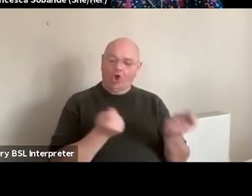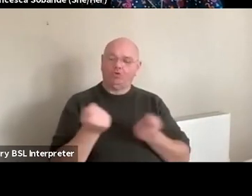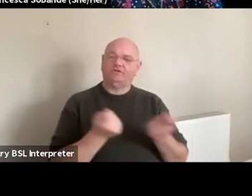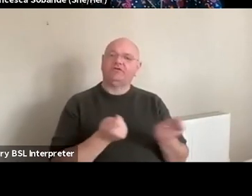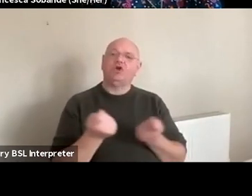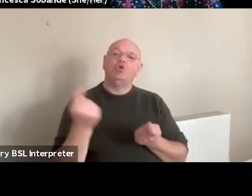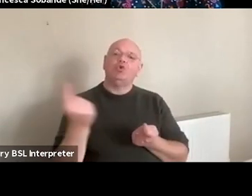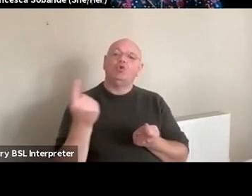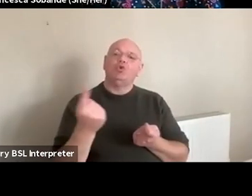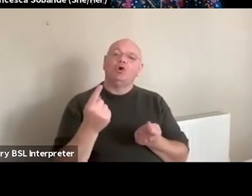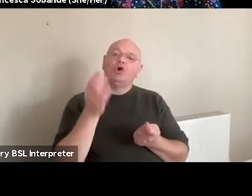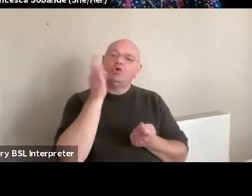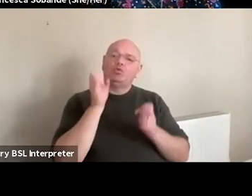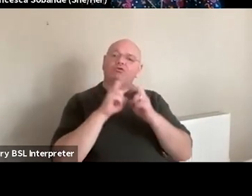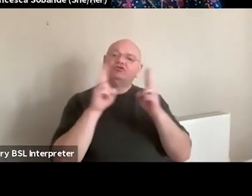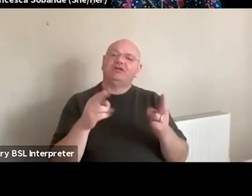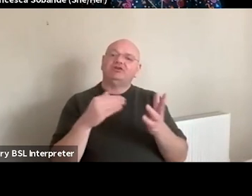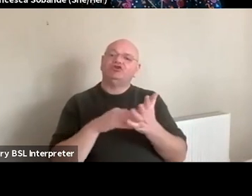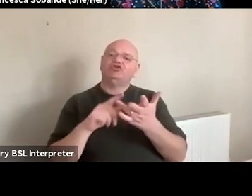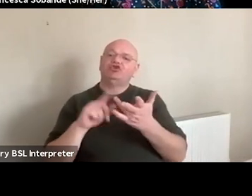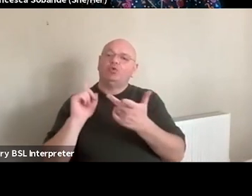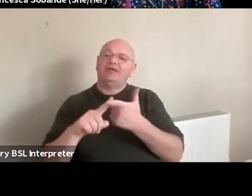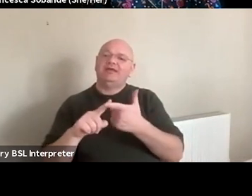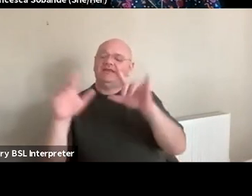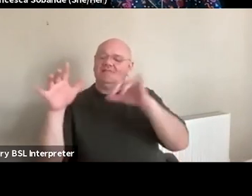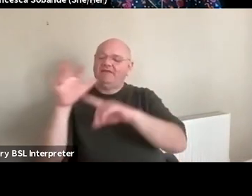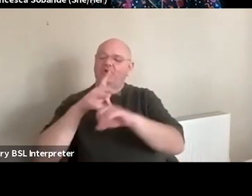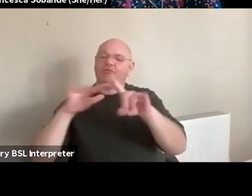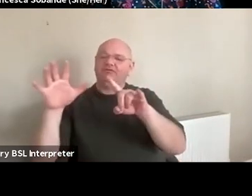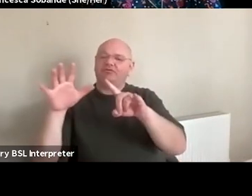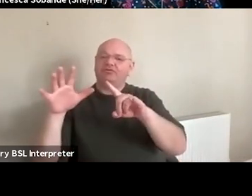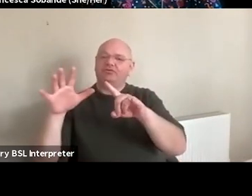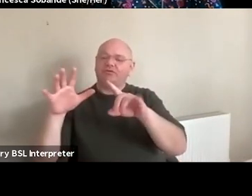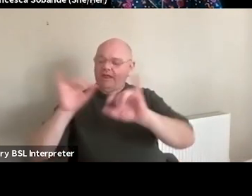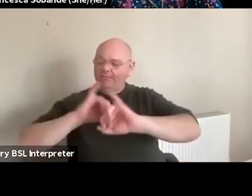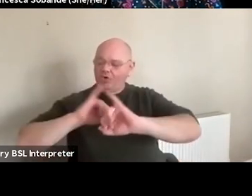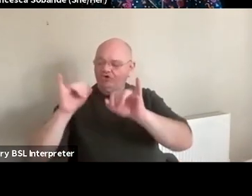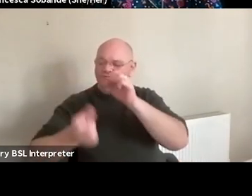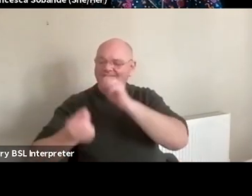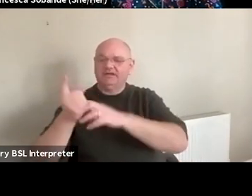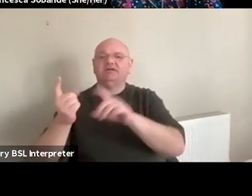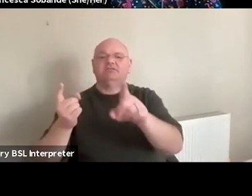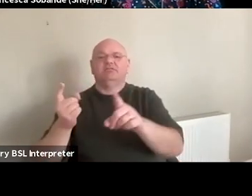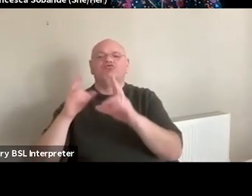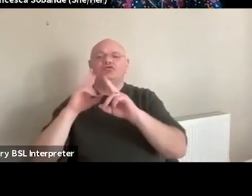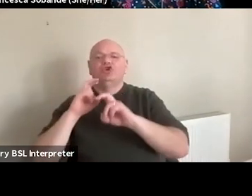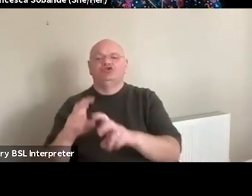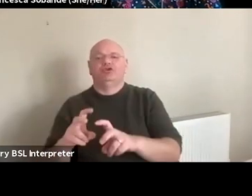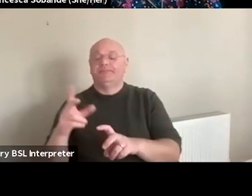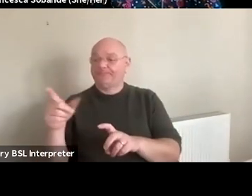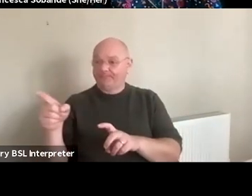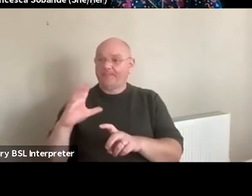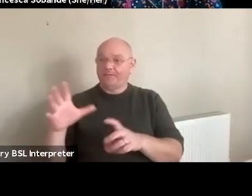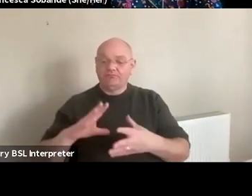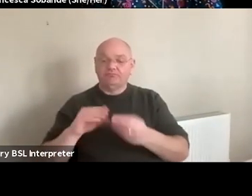Zoe Raspash, who is our Environmental Emergencies Action Researcher. So Zoe has brought together a panel that are going to be